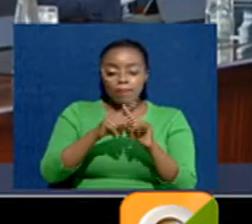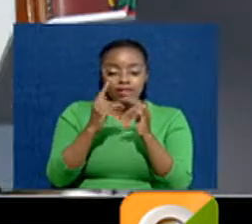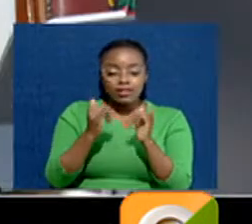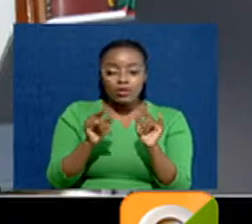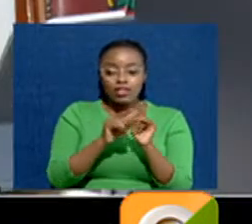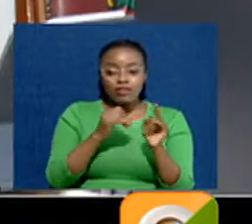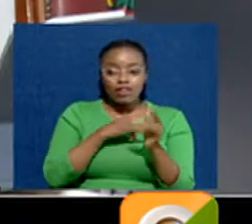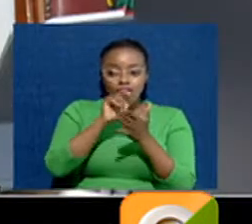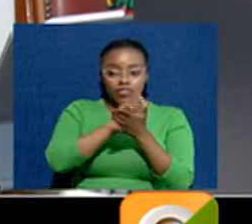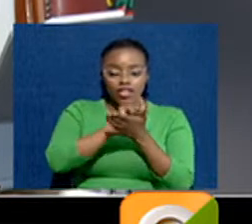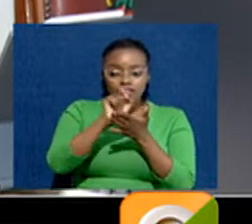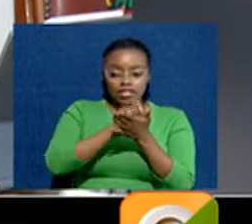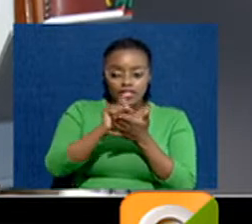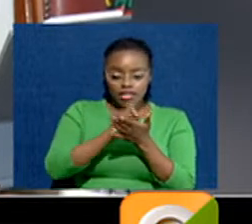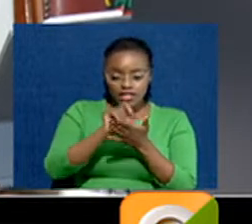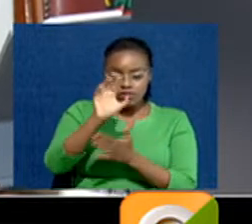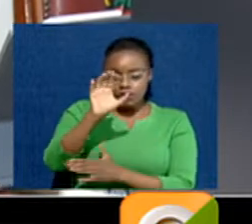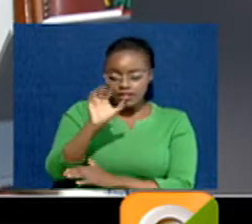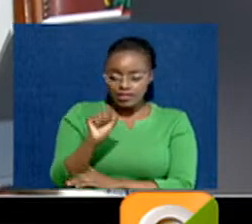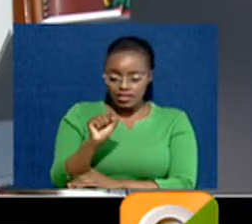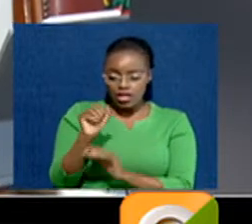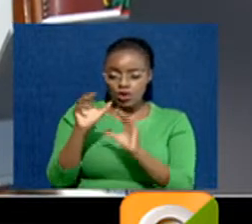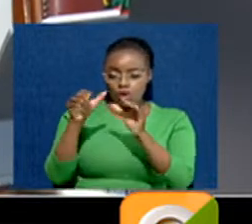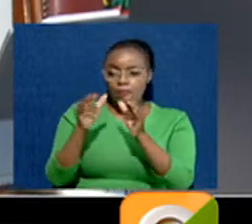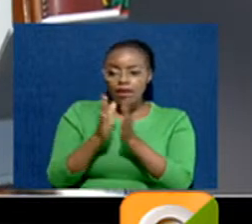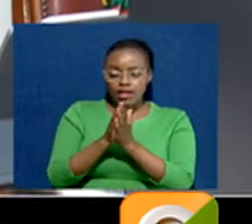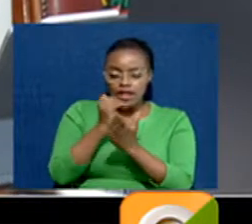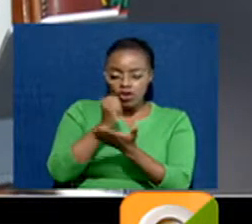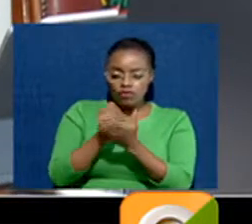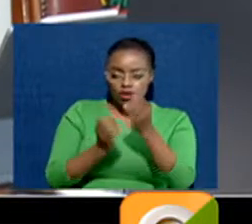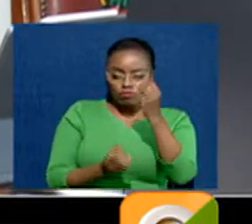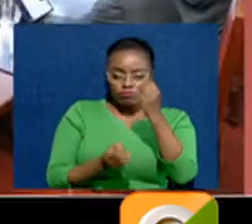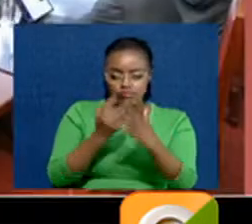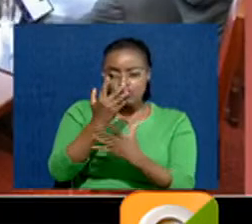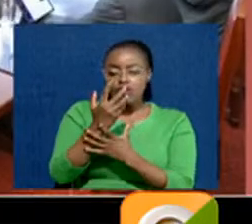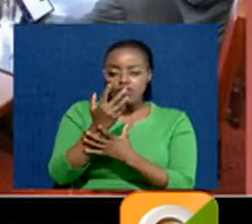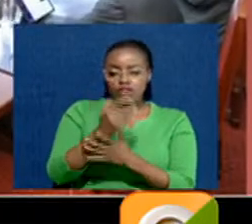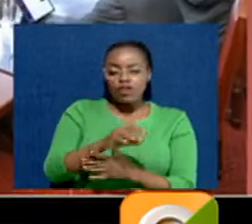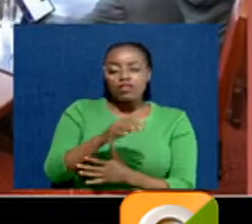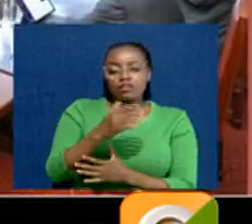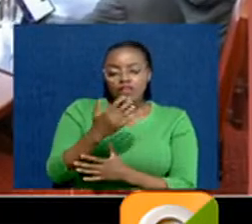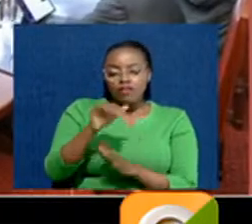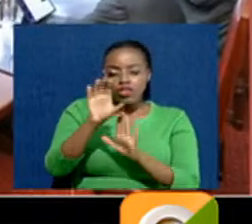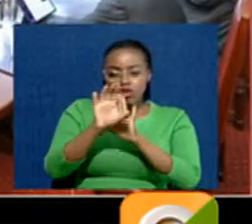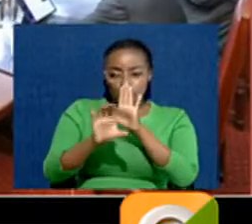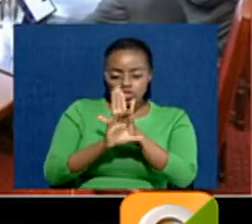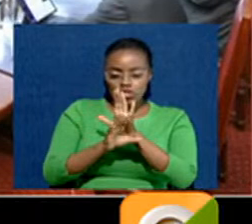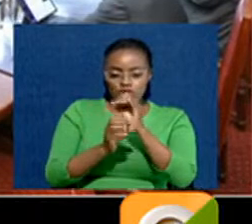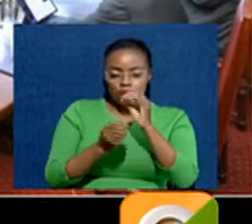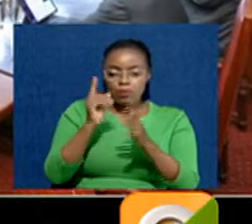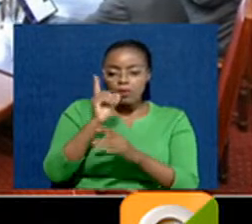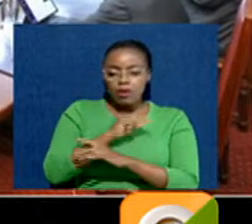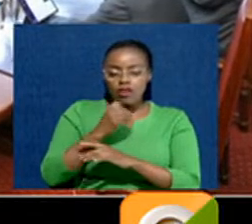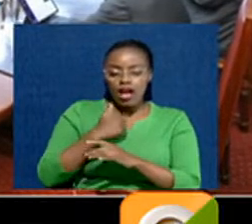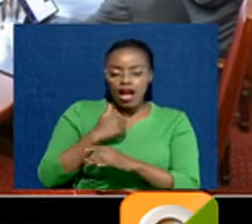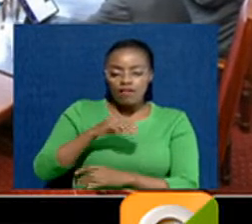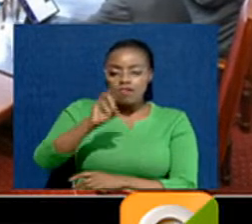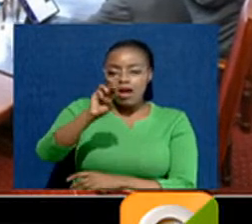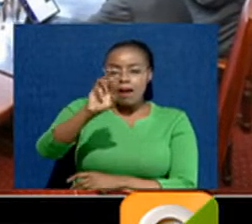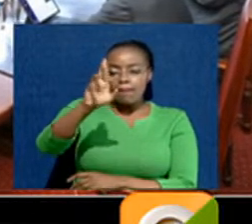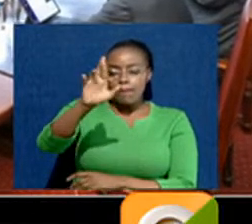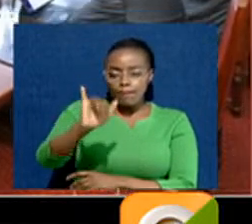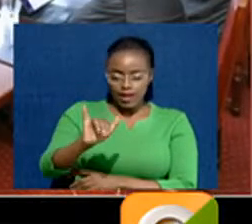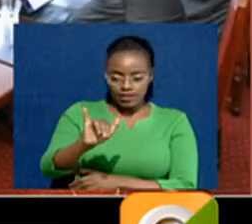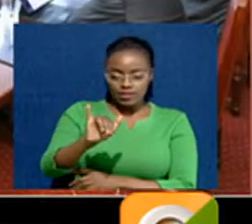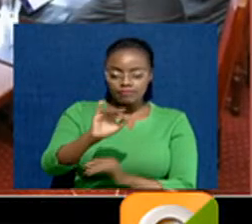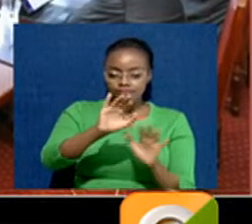there's also the secretary to the cabinet, an office established by Article 154 of the Constitution, currently occupied by Mercy Wanjau. And